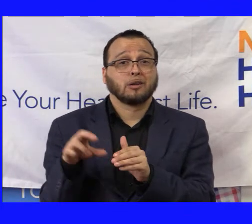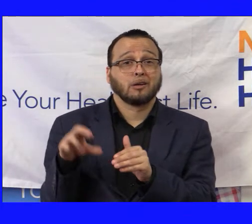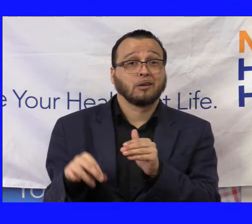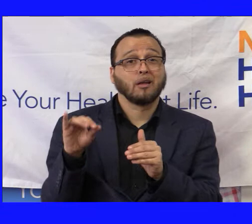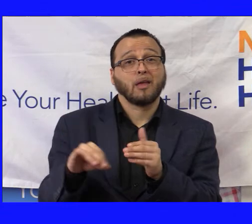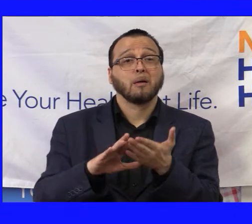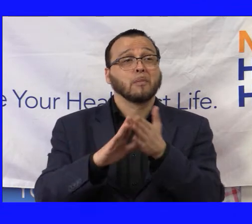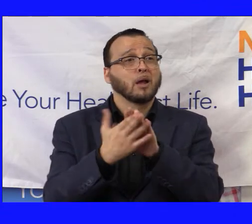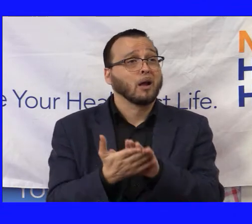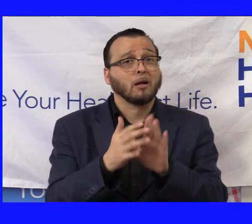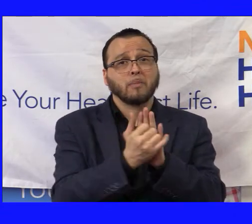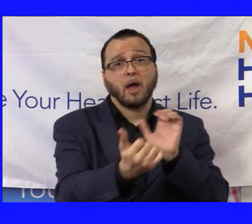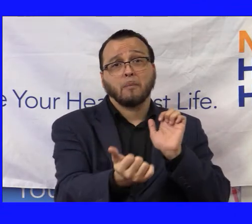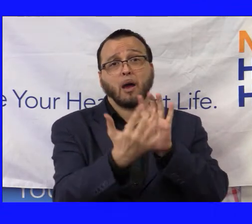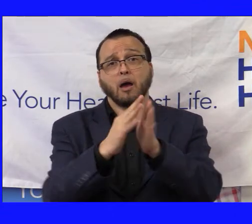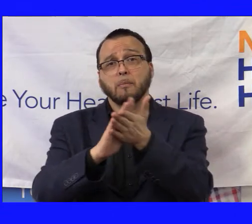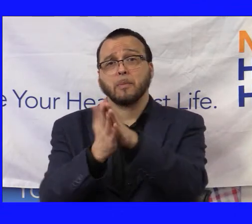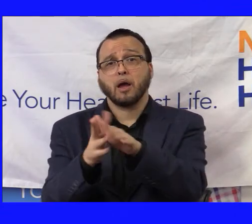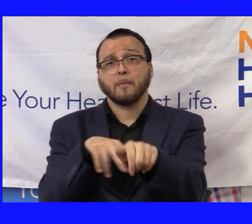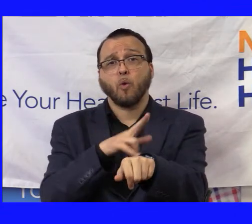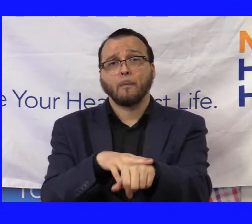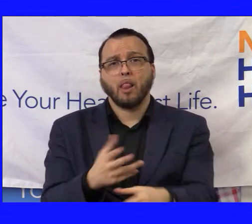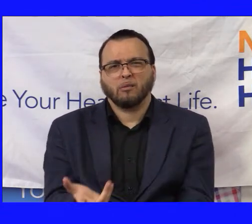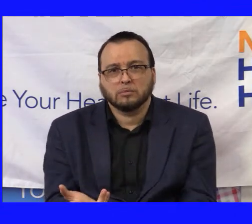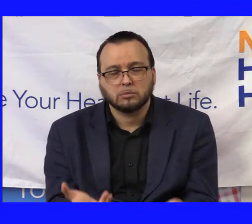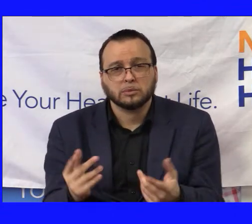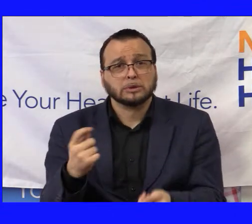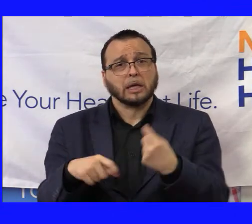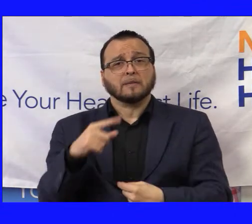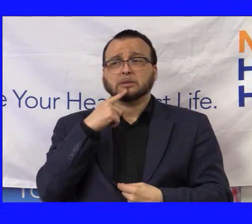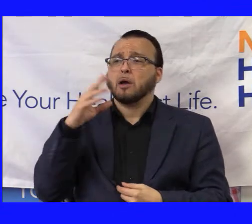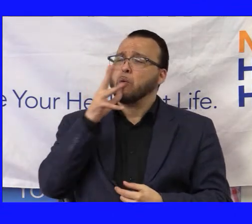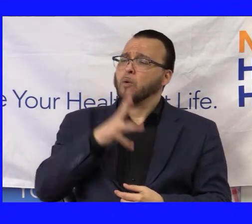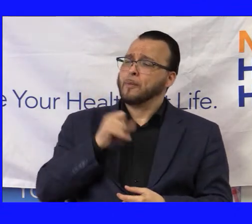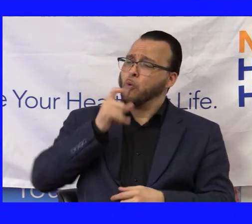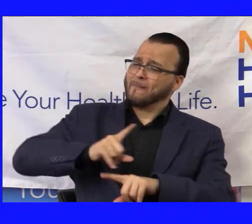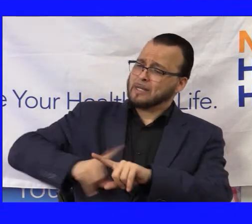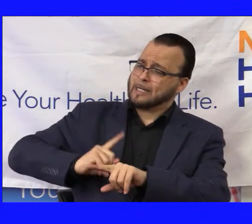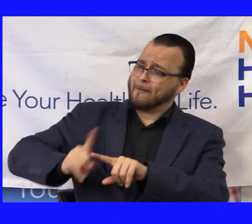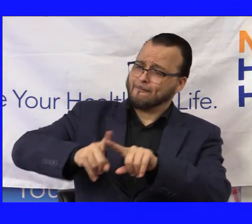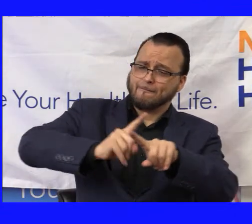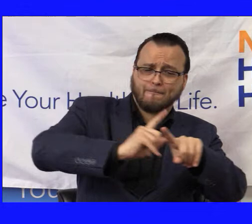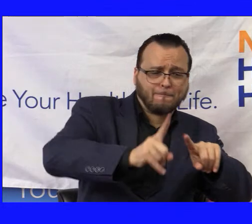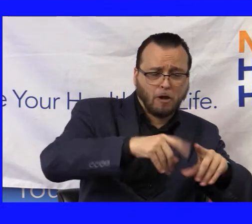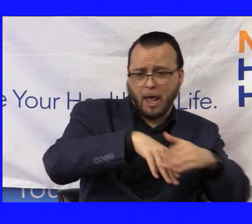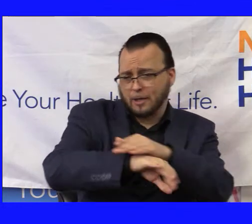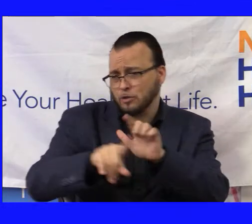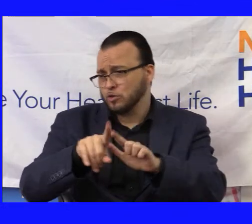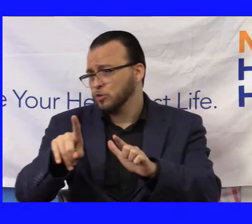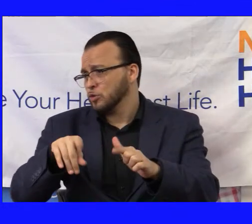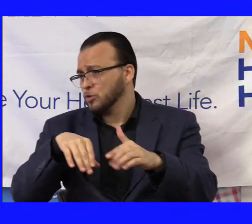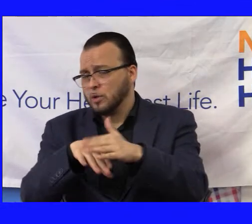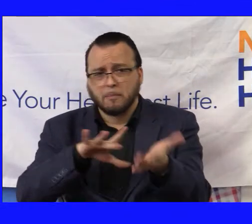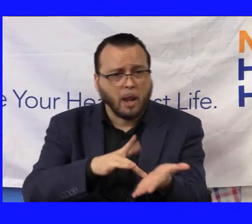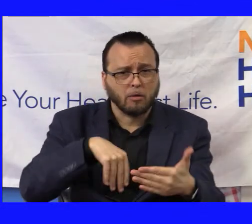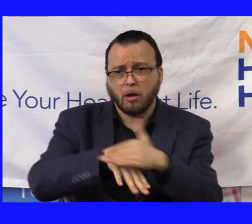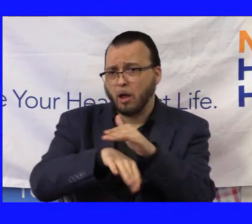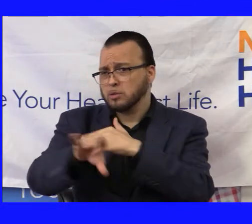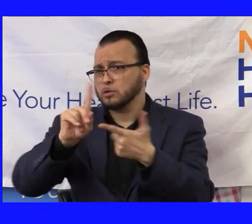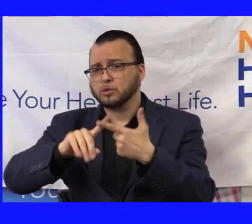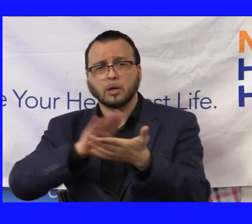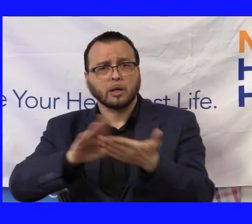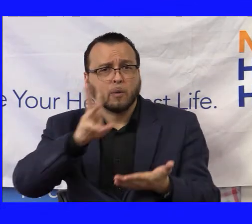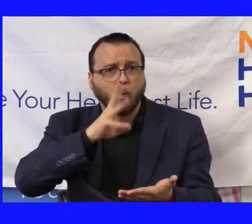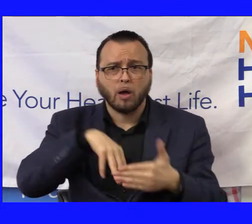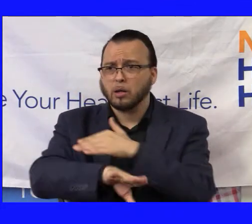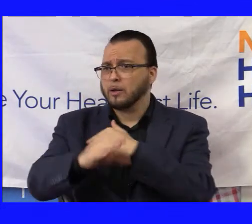pathology, as opposed to saying maybe women who come from different socioeconomic backgrounds and have different access to prenatal care, different access to clean water, healthy foods, clean